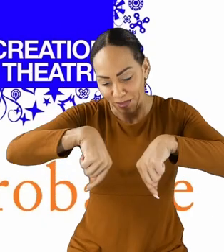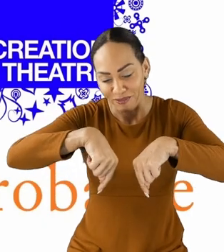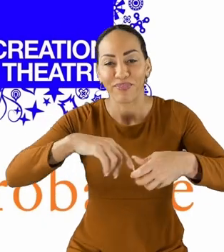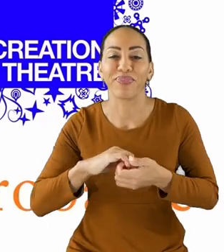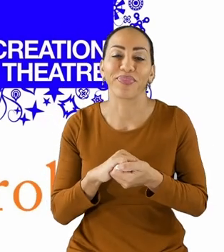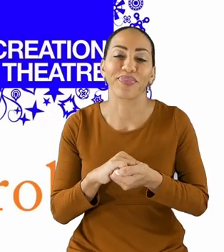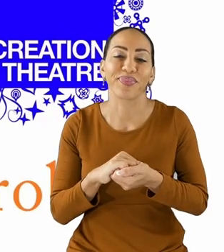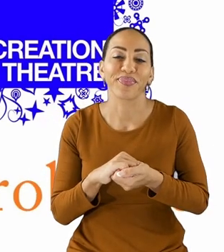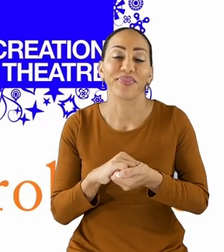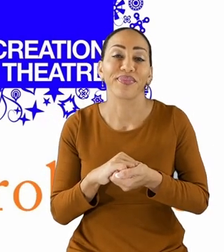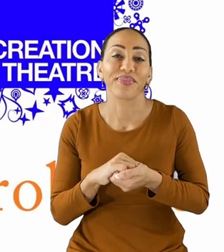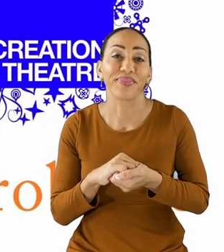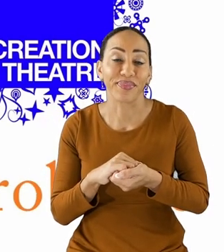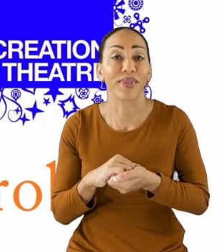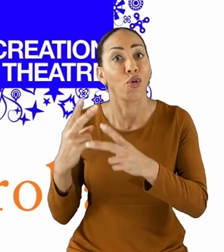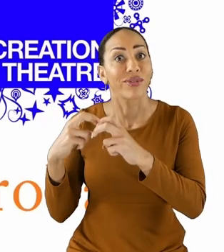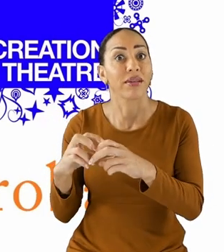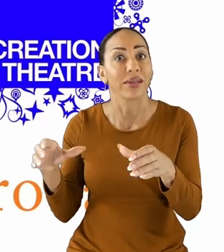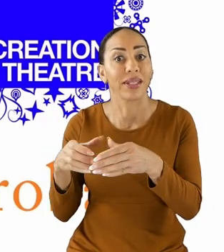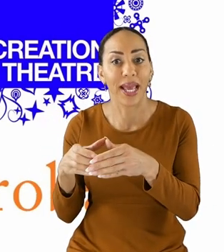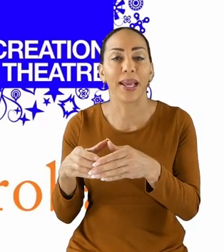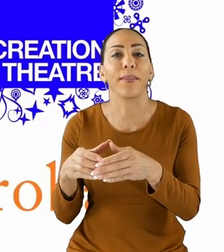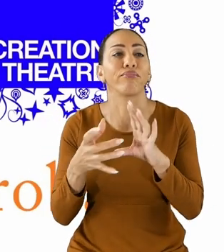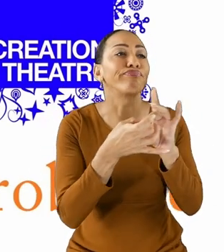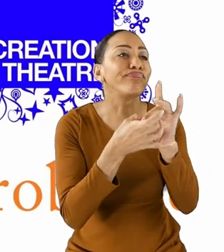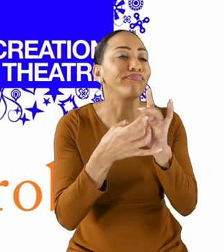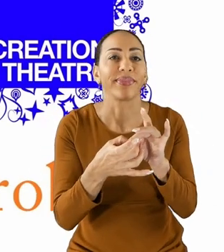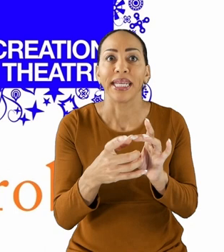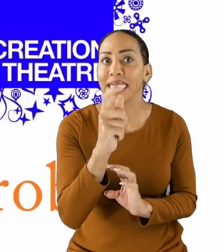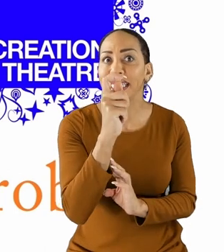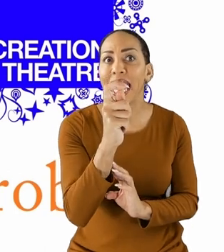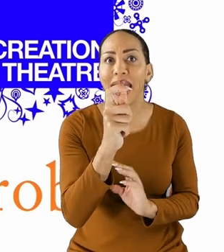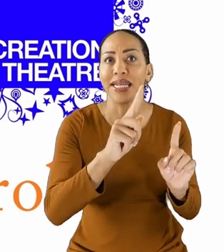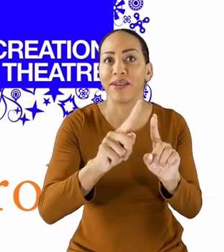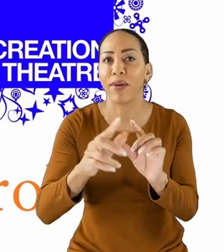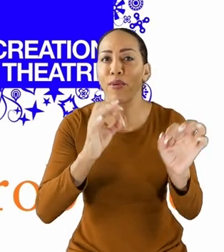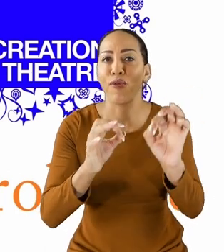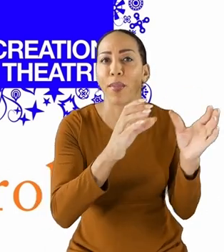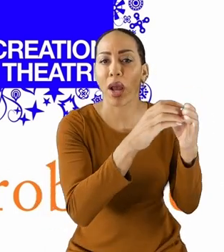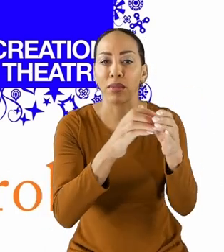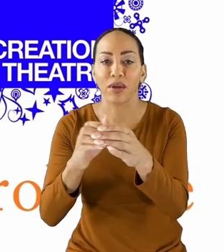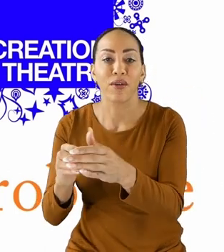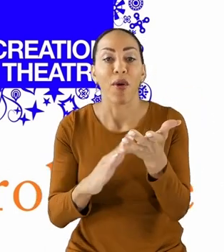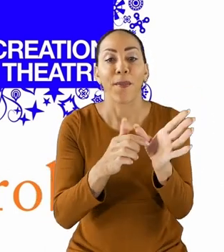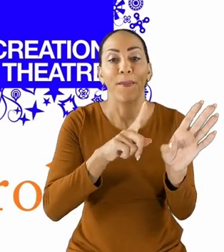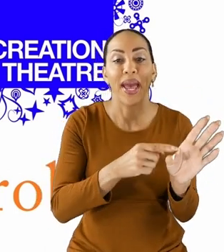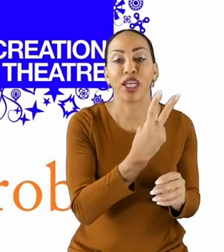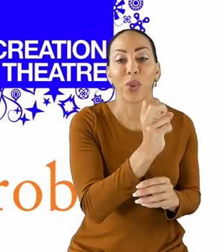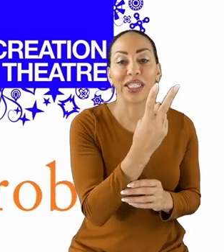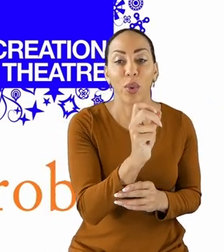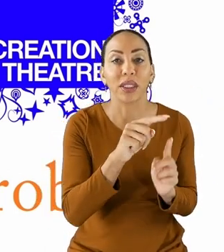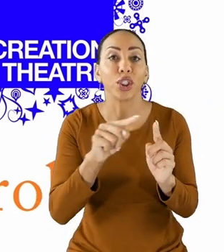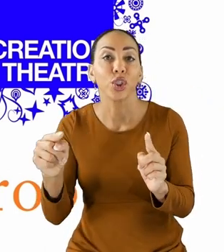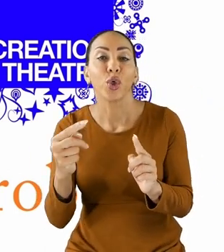The research team worked with 10 distinctive performing arts companies between November 2020 and May 2022, and each company undertook a